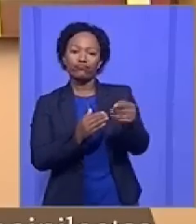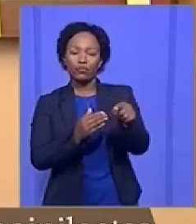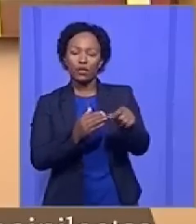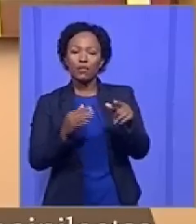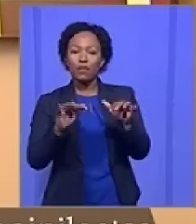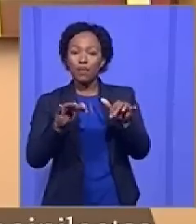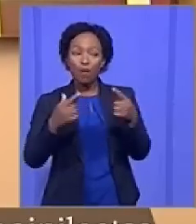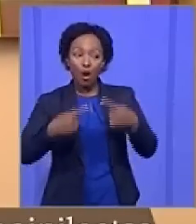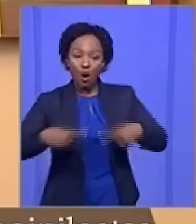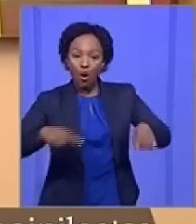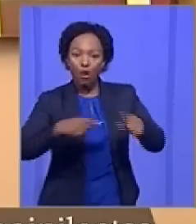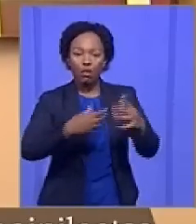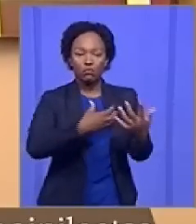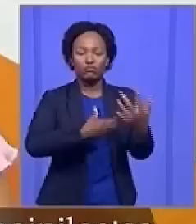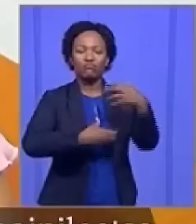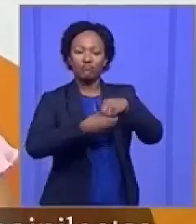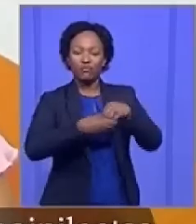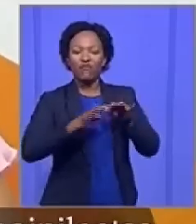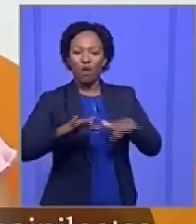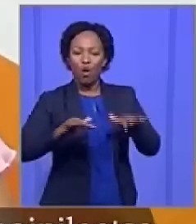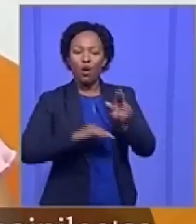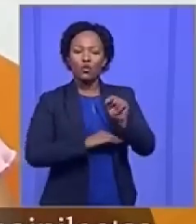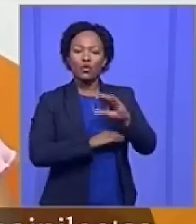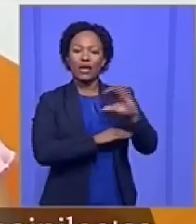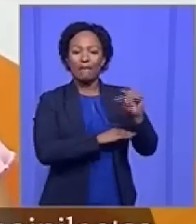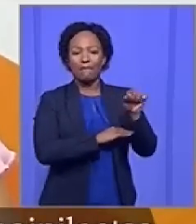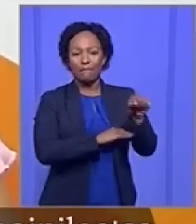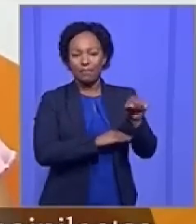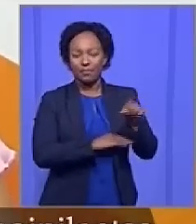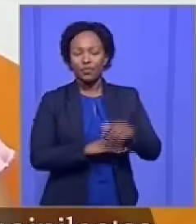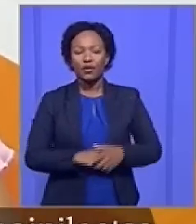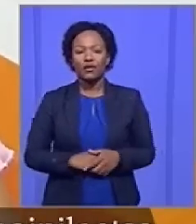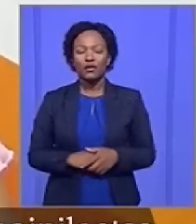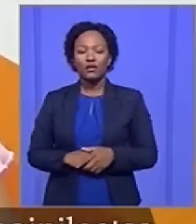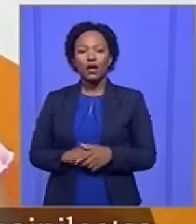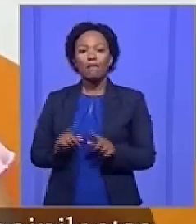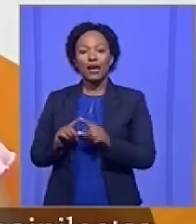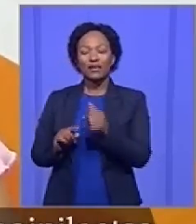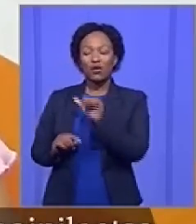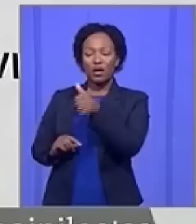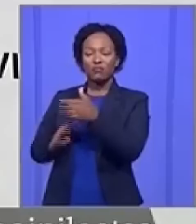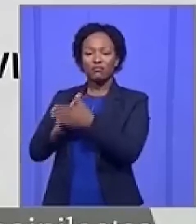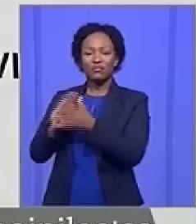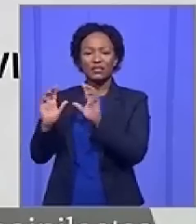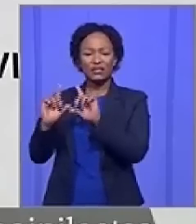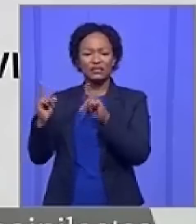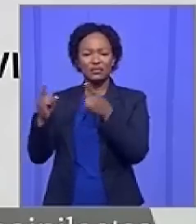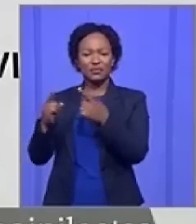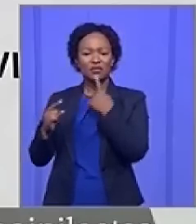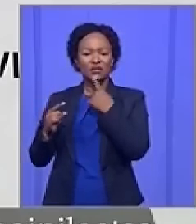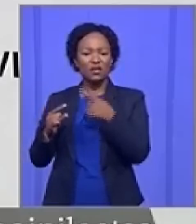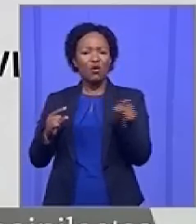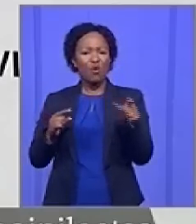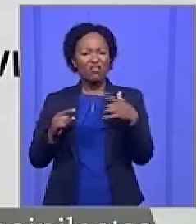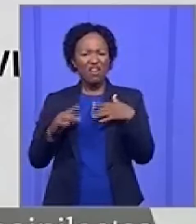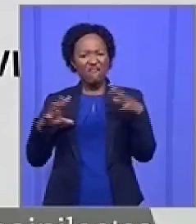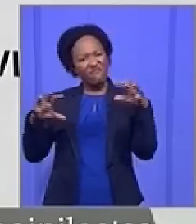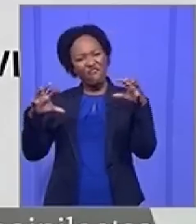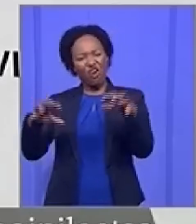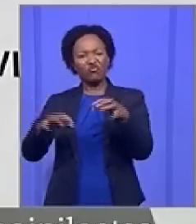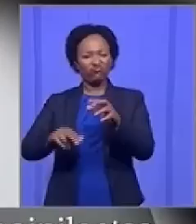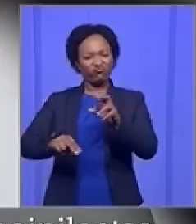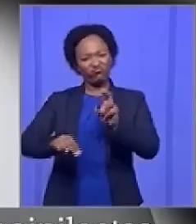akaretsang batho botlhe ba Northern Cape in terms of the artists. Ka lehlakoreng le leng lefapha le tshwetse ka mati ho itulela ka sheshe dikantorong